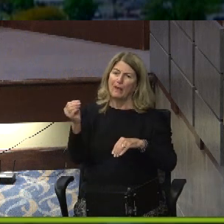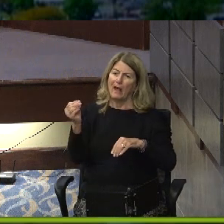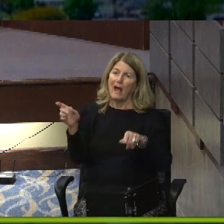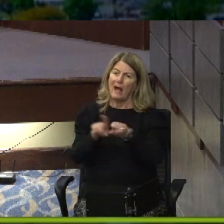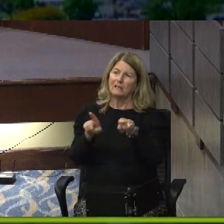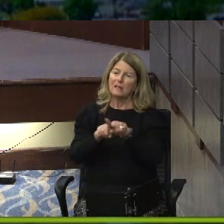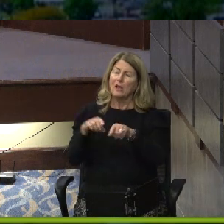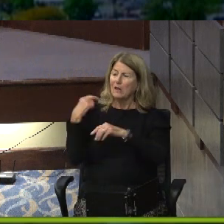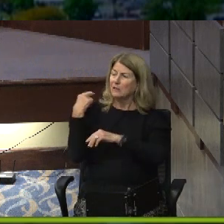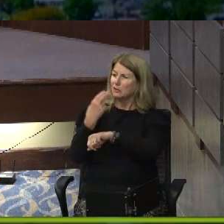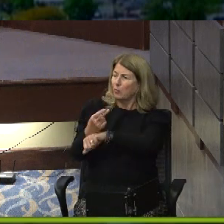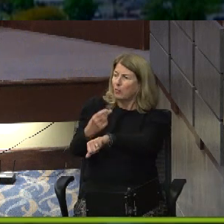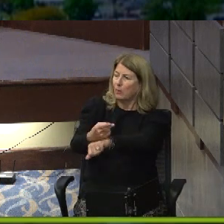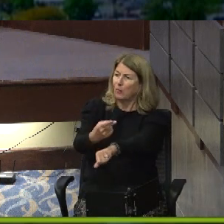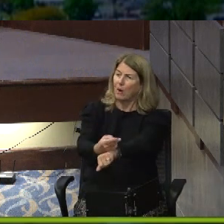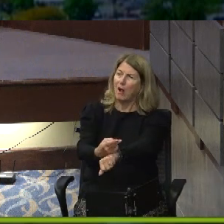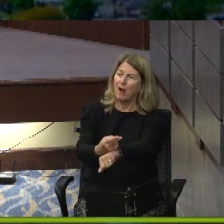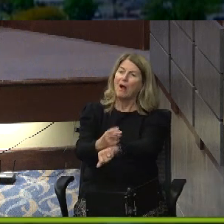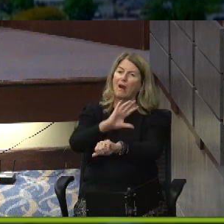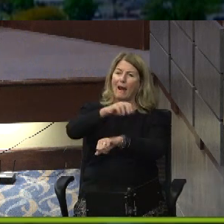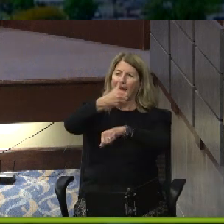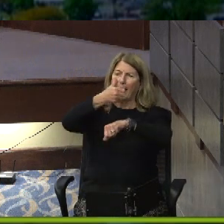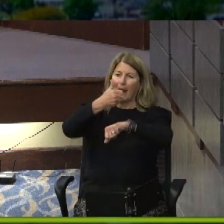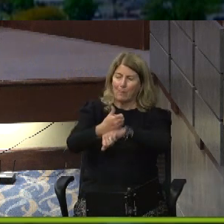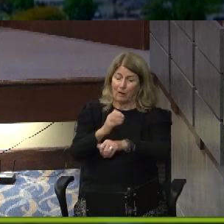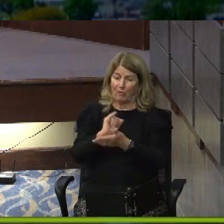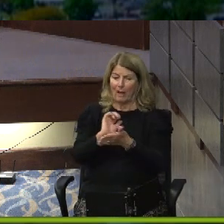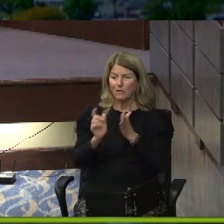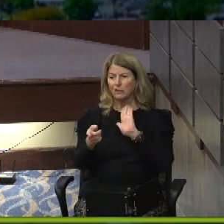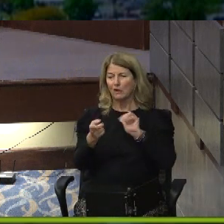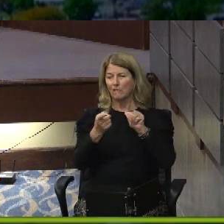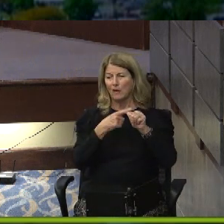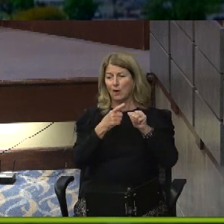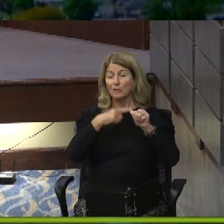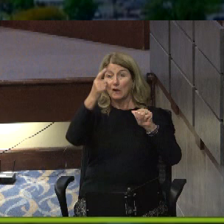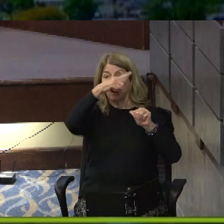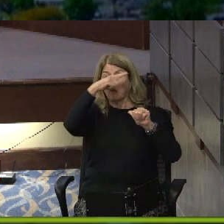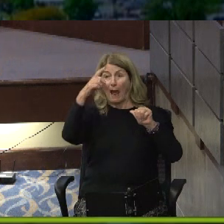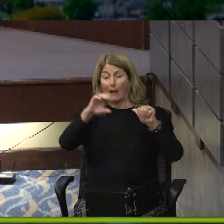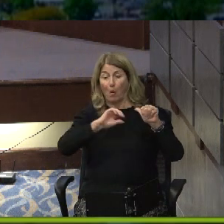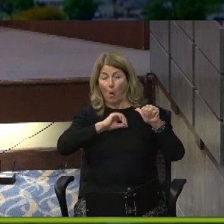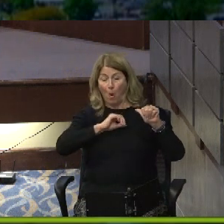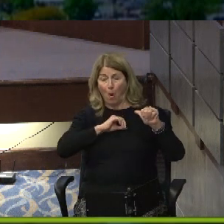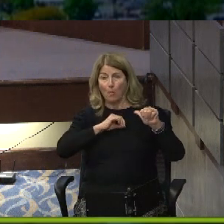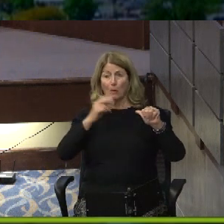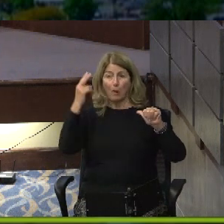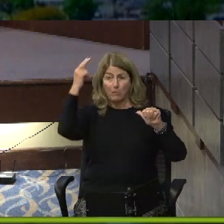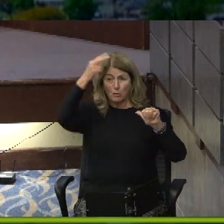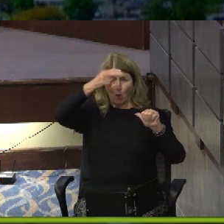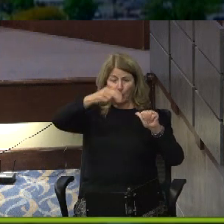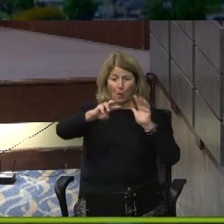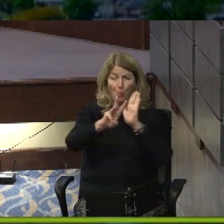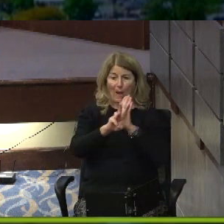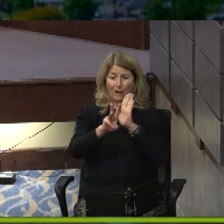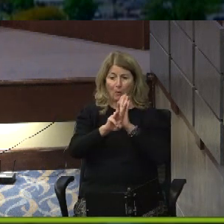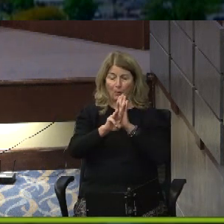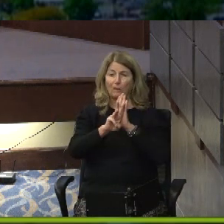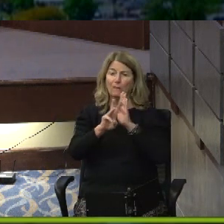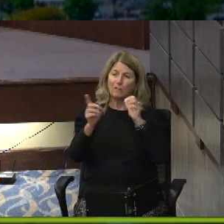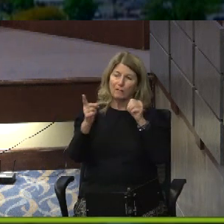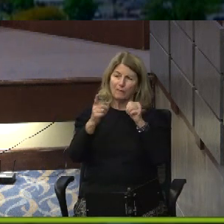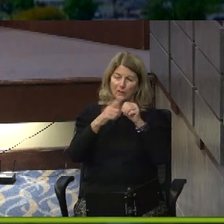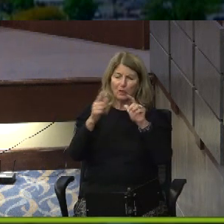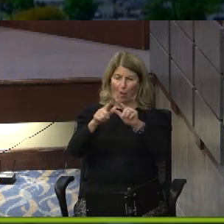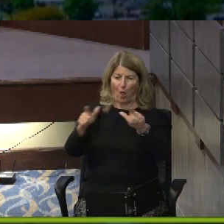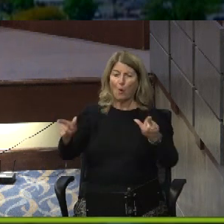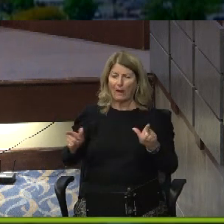business was the first black-owned barbershop in Waco at its original location. They